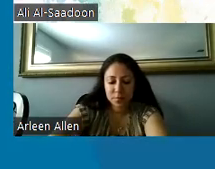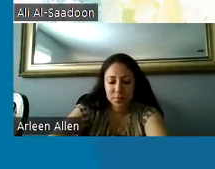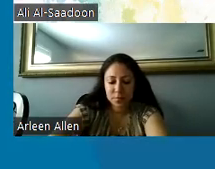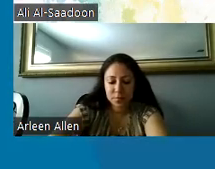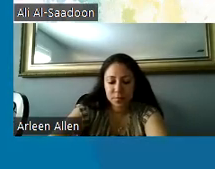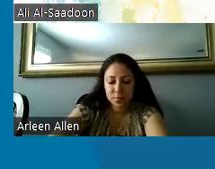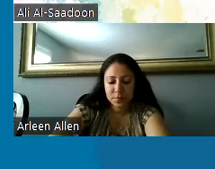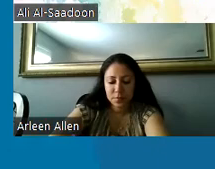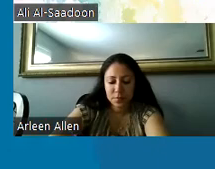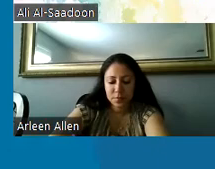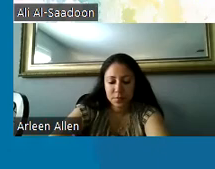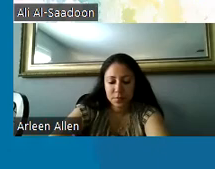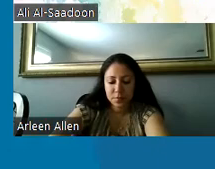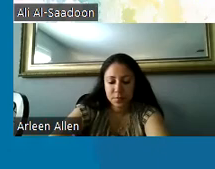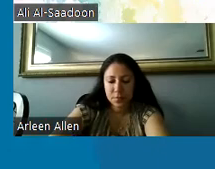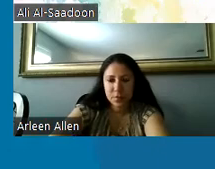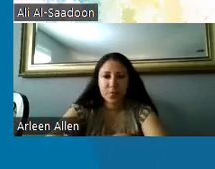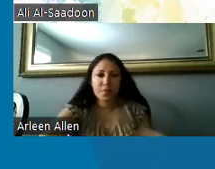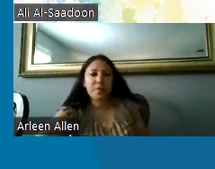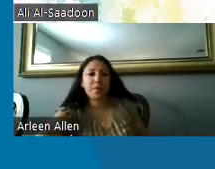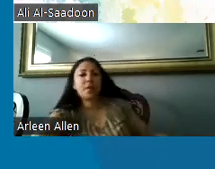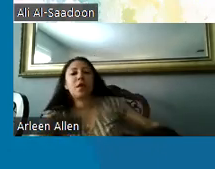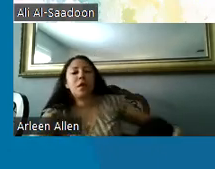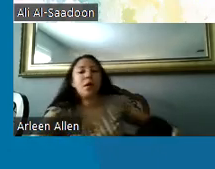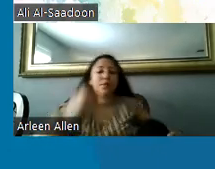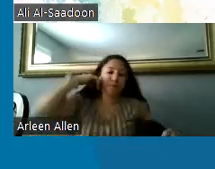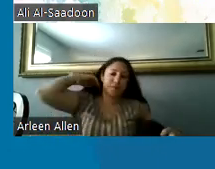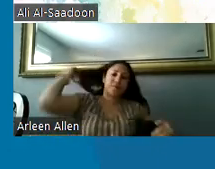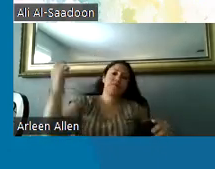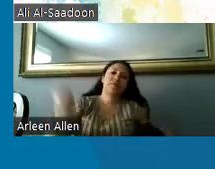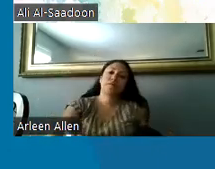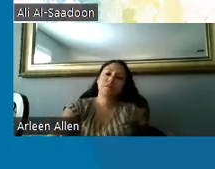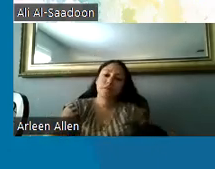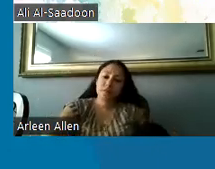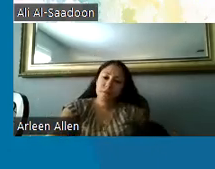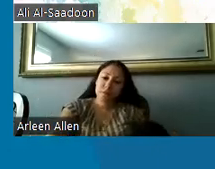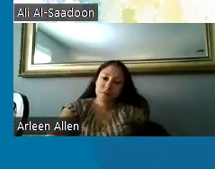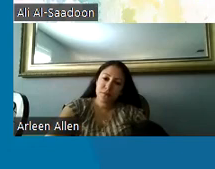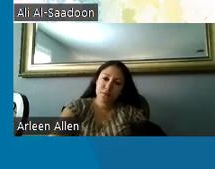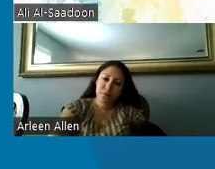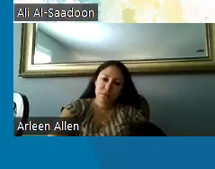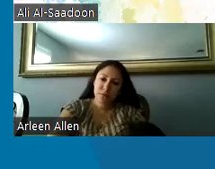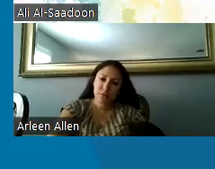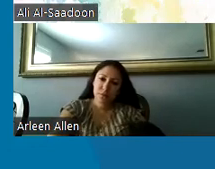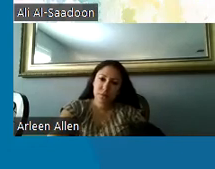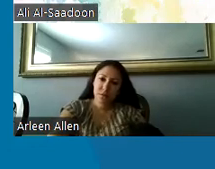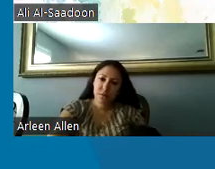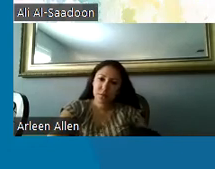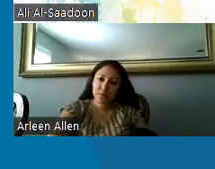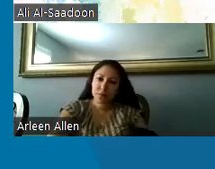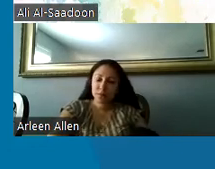So this morning, I just would like to pose just a couple questions to you all of you who don't identify as